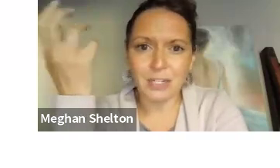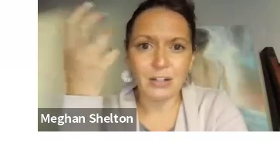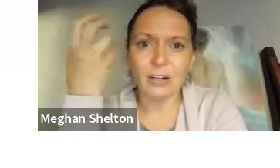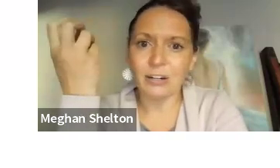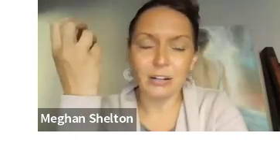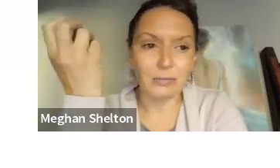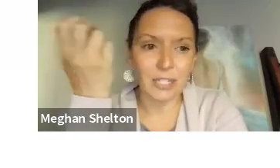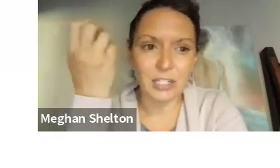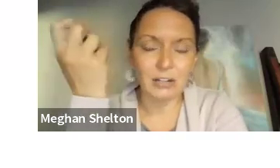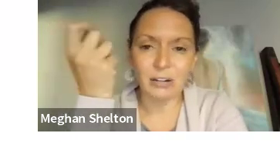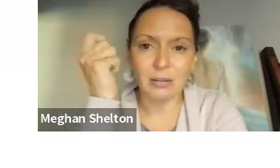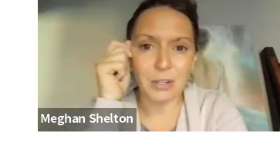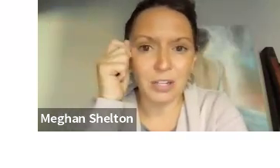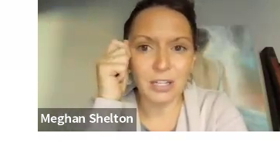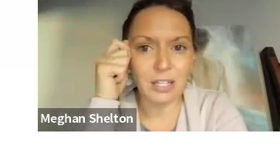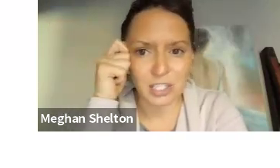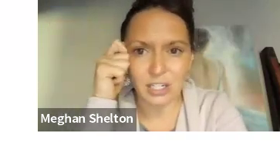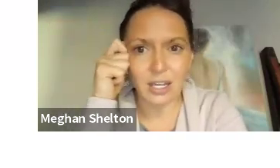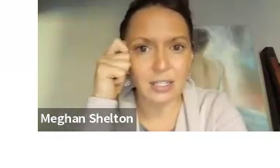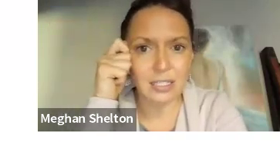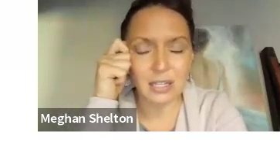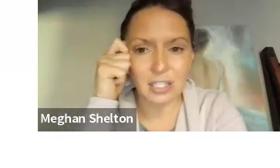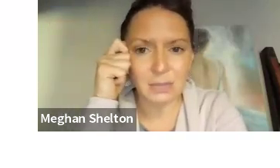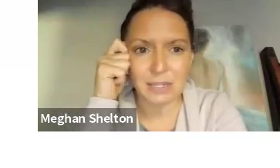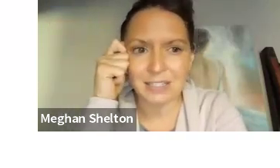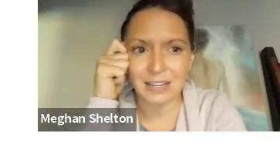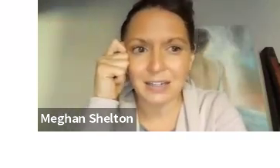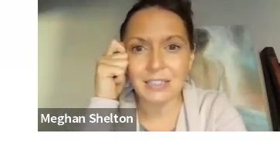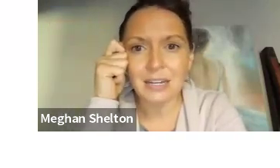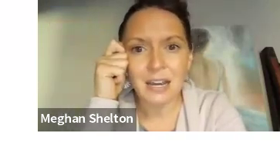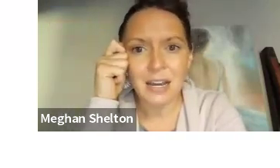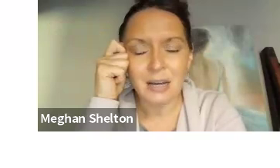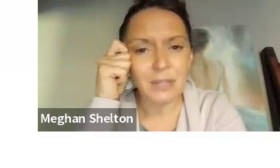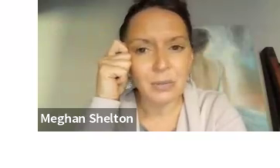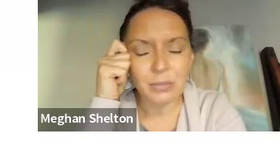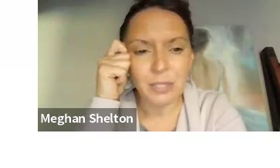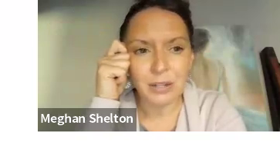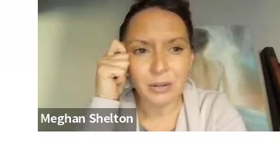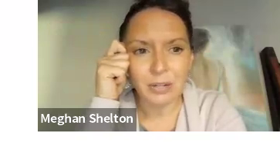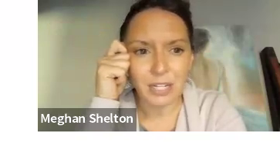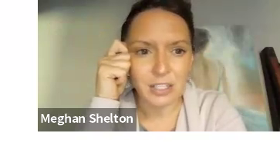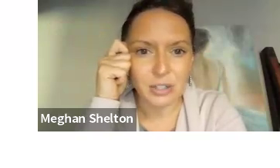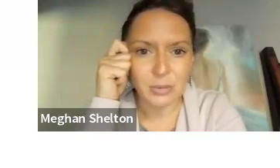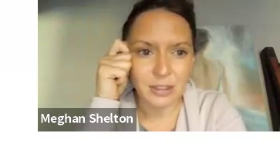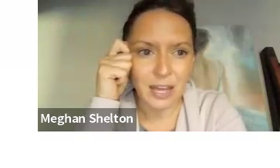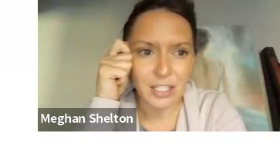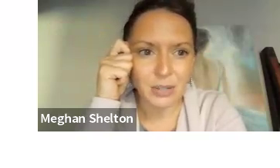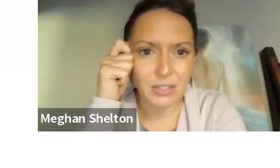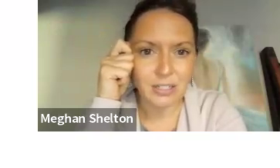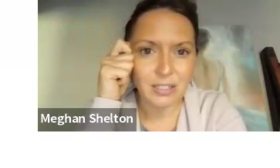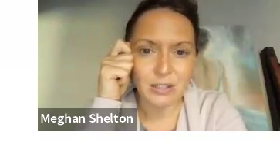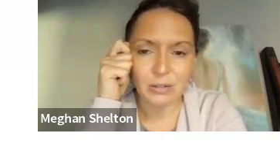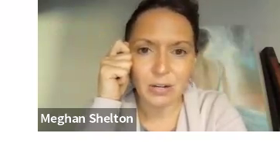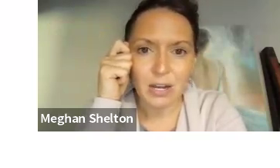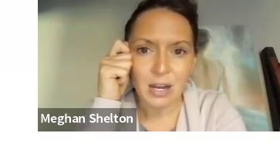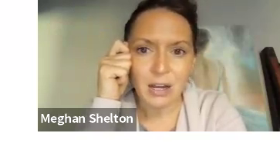serve and be in her region and her community that she's been assigned, there would be no issue with that. She